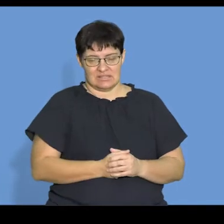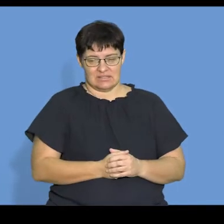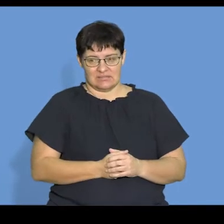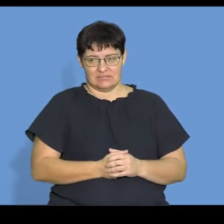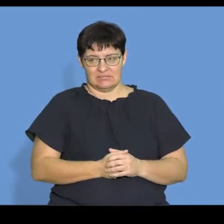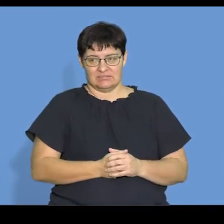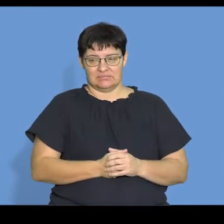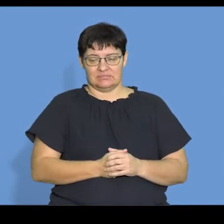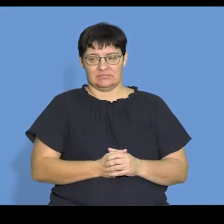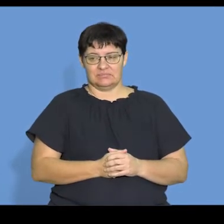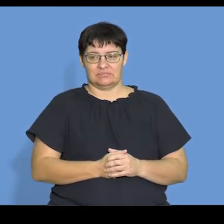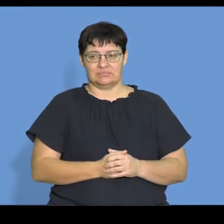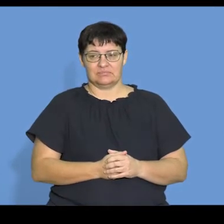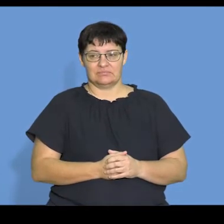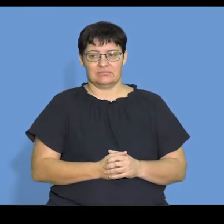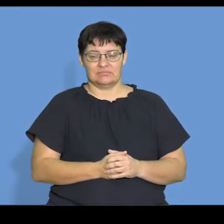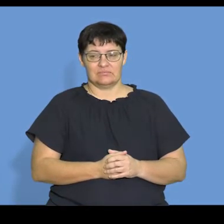time.